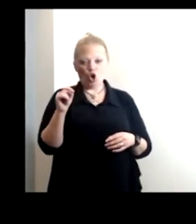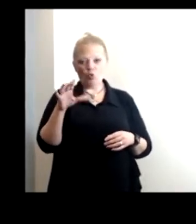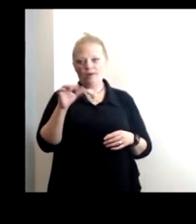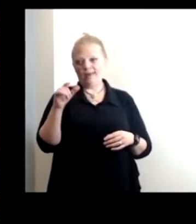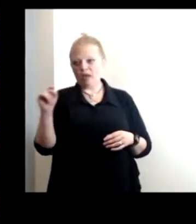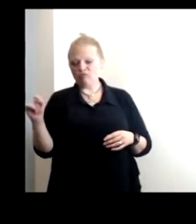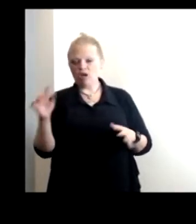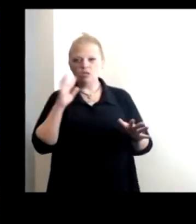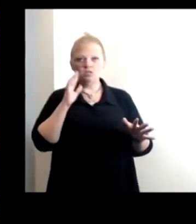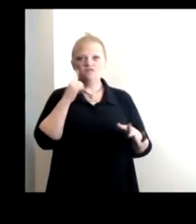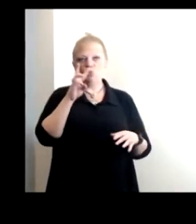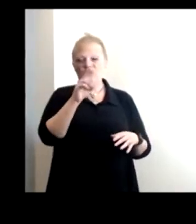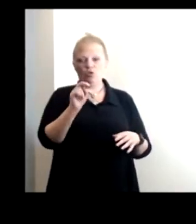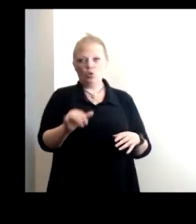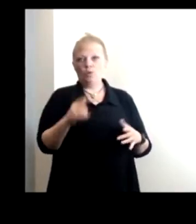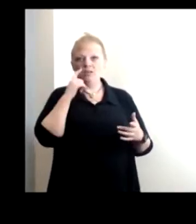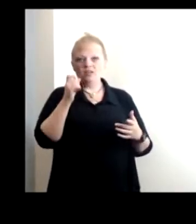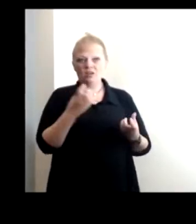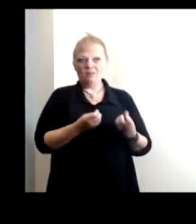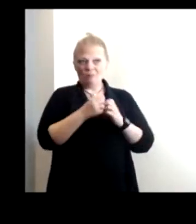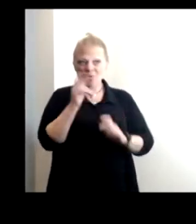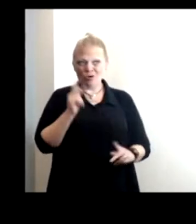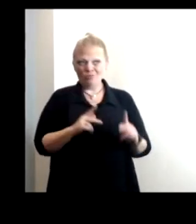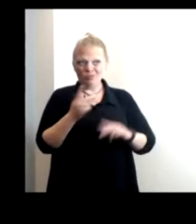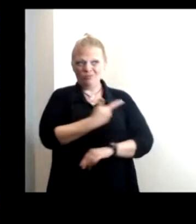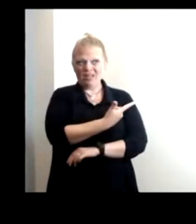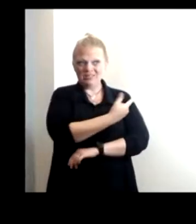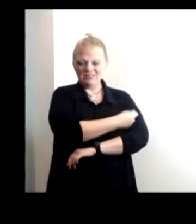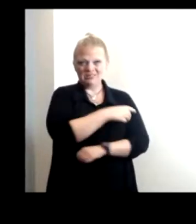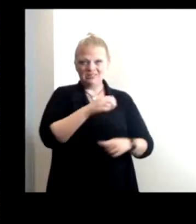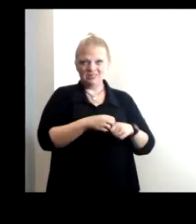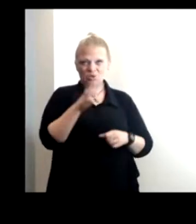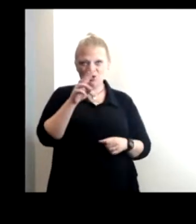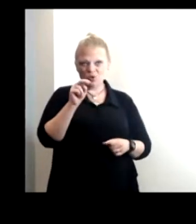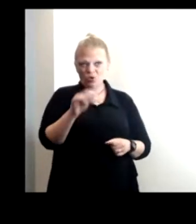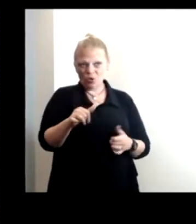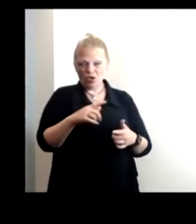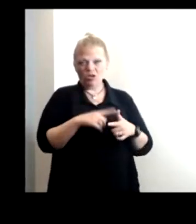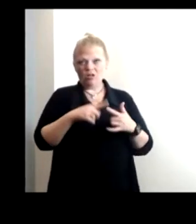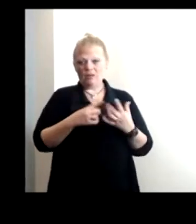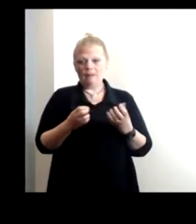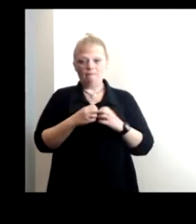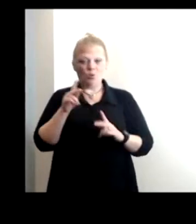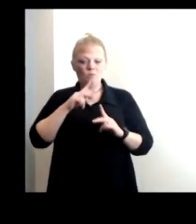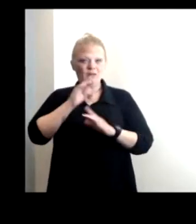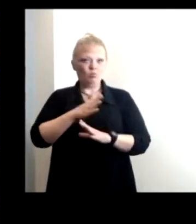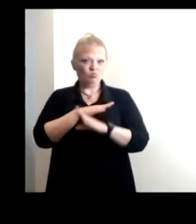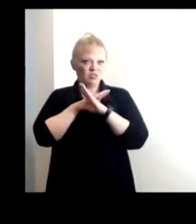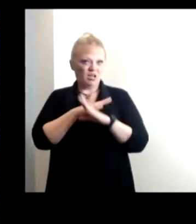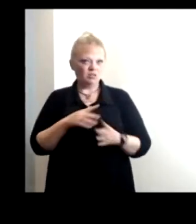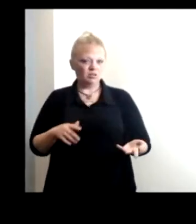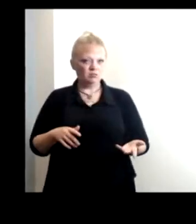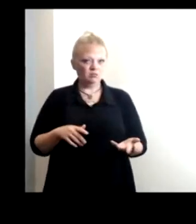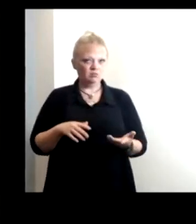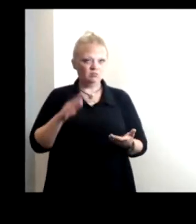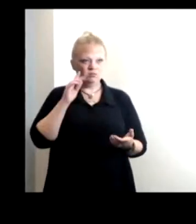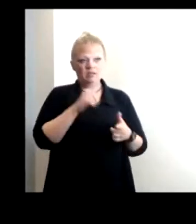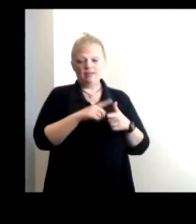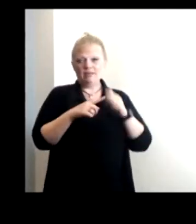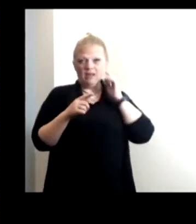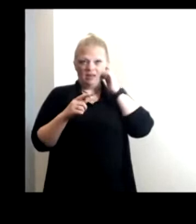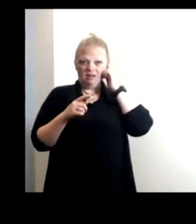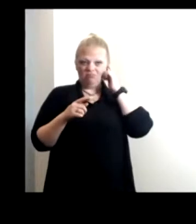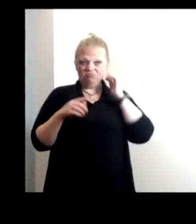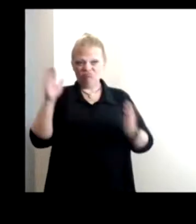York community. Because the more people that are vaccinated in Western New York, the more people will be protected. And there'll be less of a chance